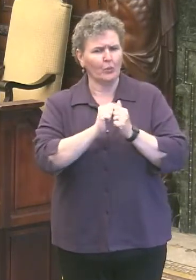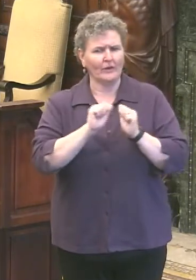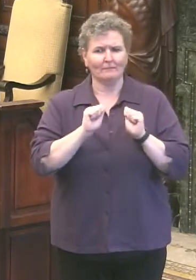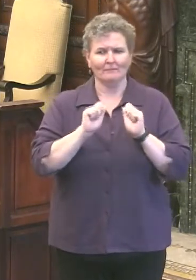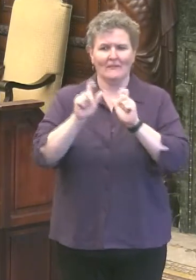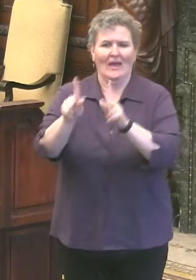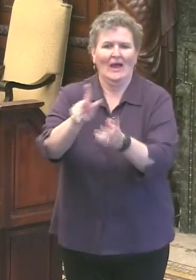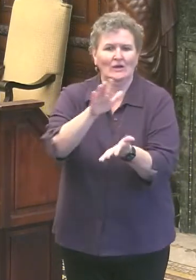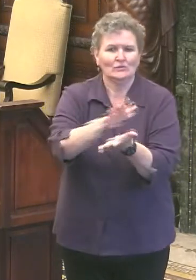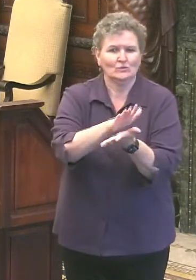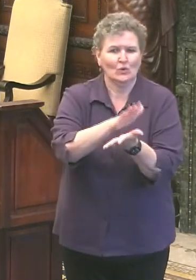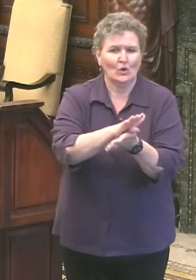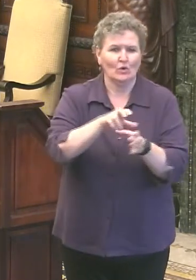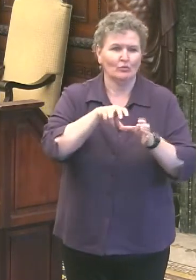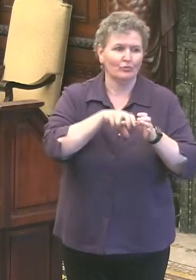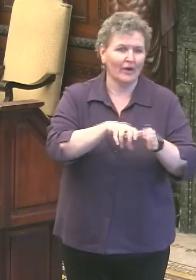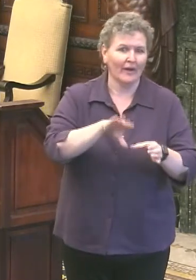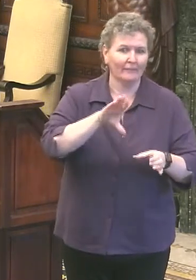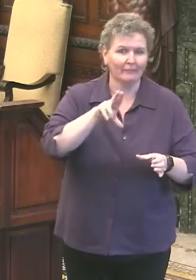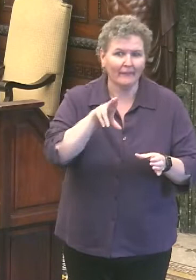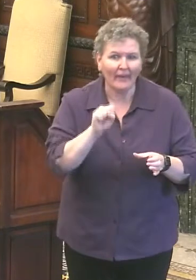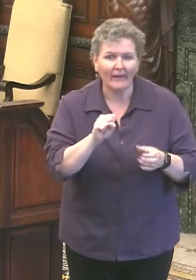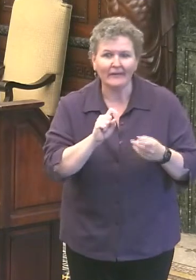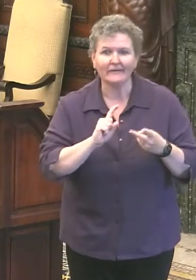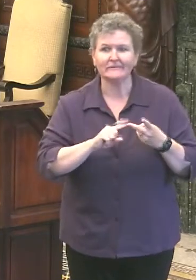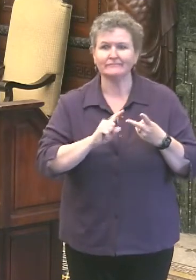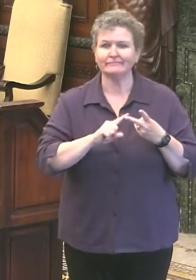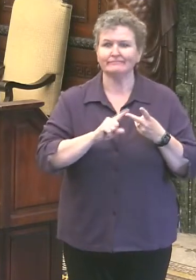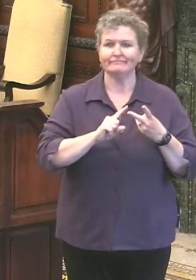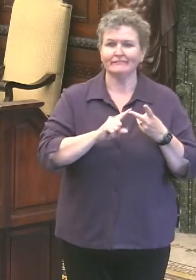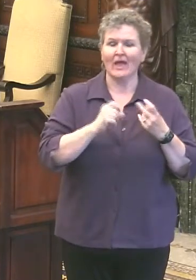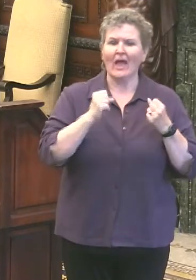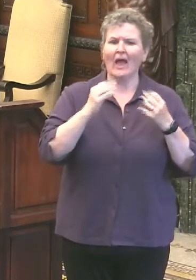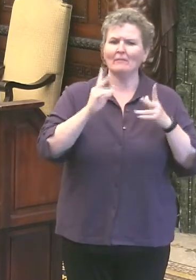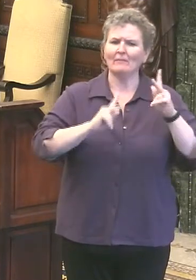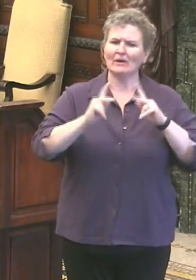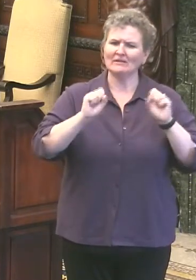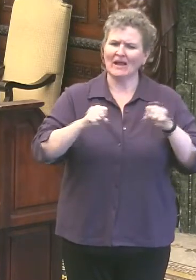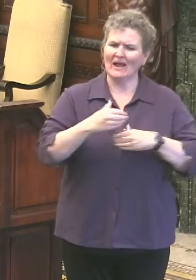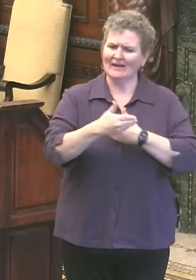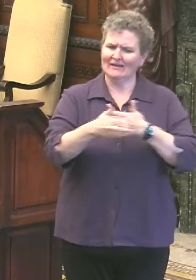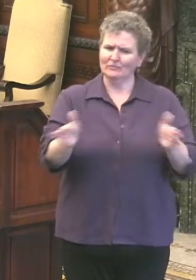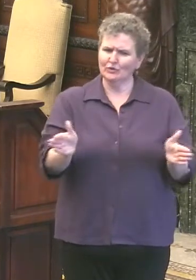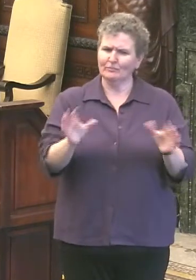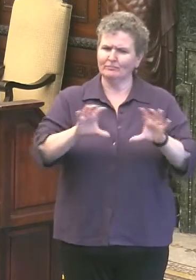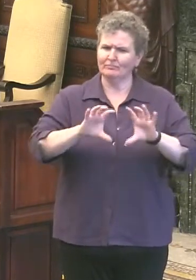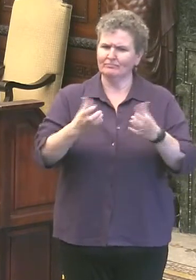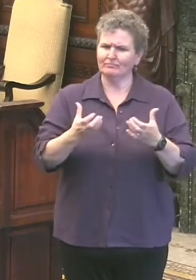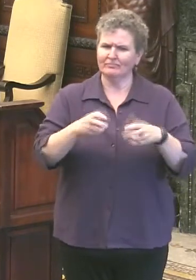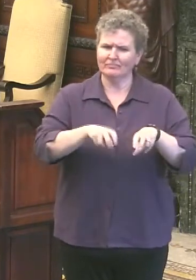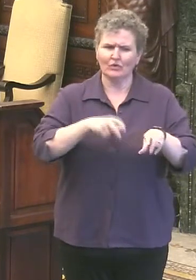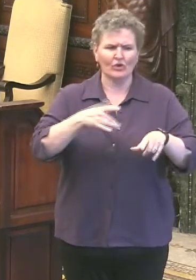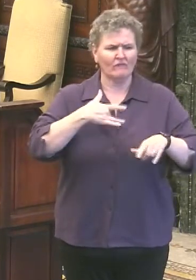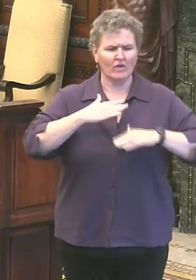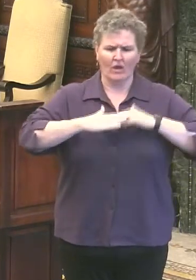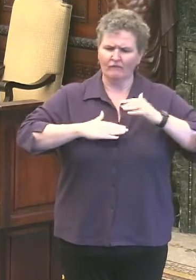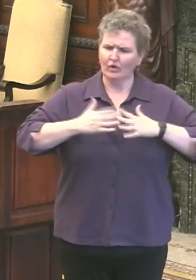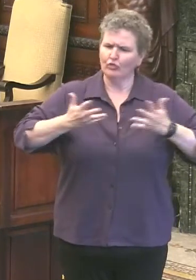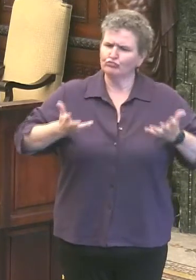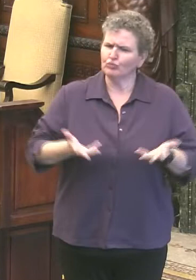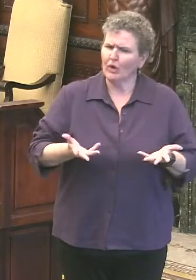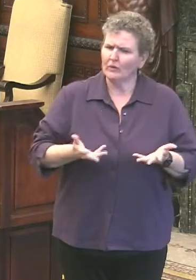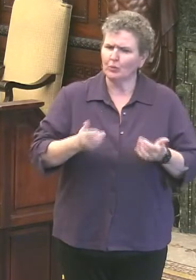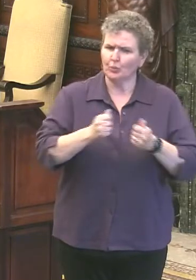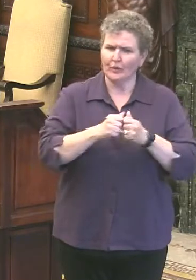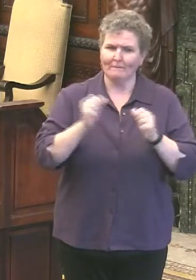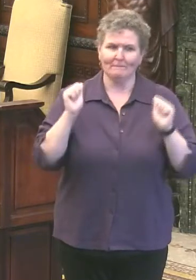bus, by limiting the numbers in classrooms? What is your comfort level on the kinds of things that we normally would think of with a return